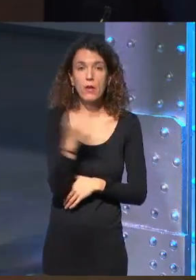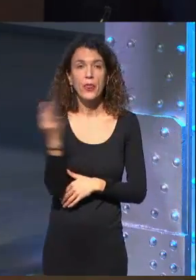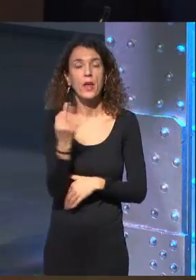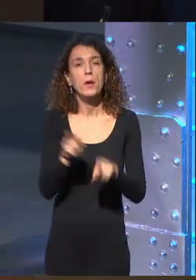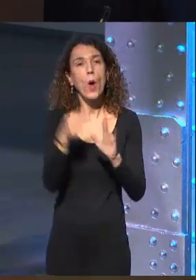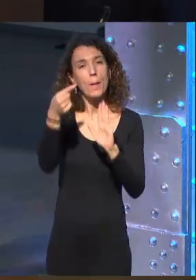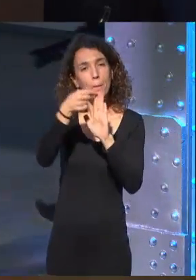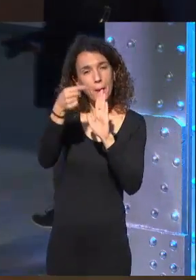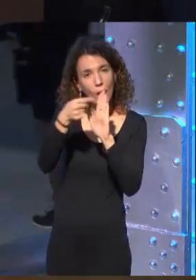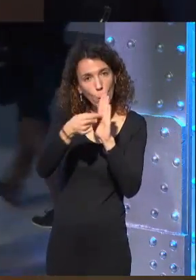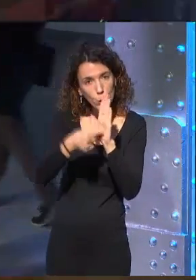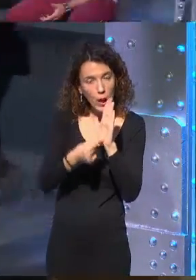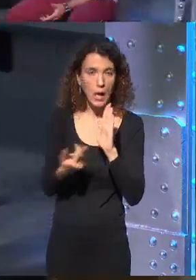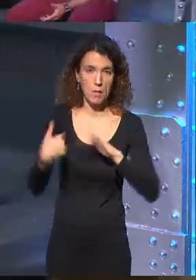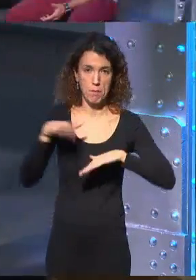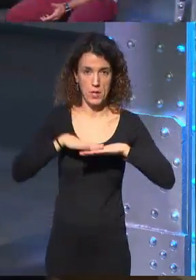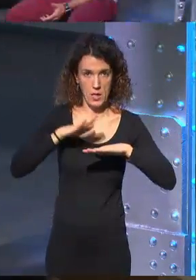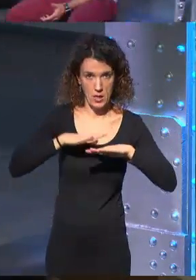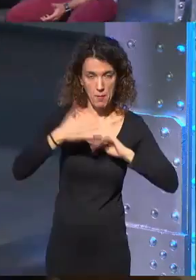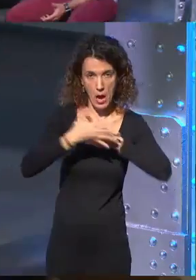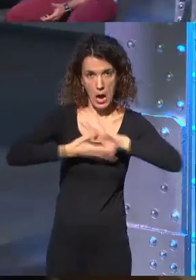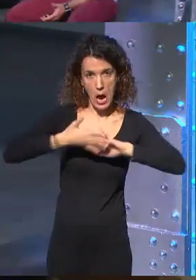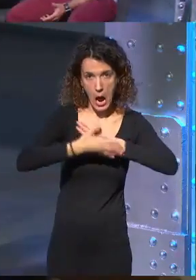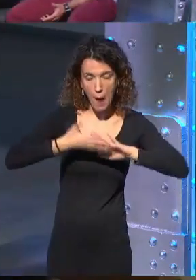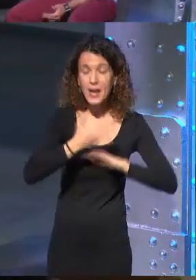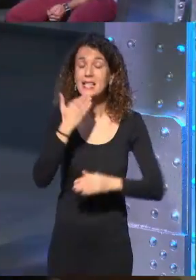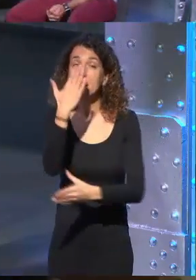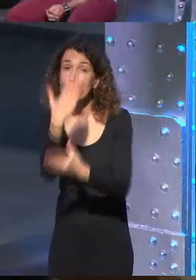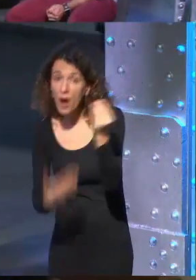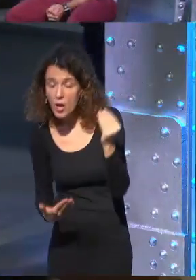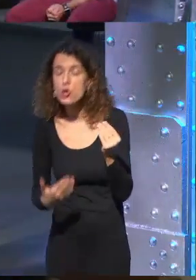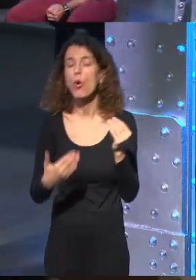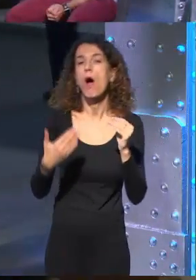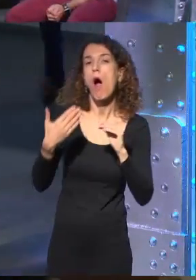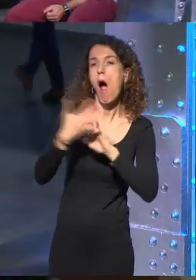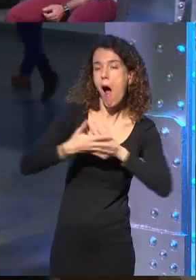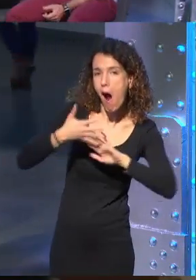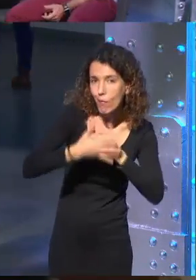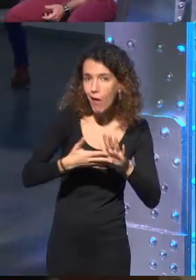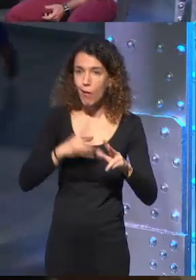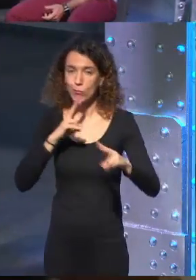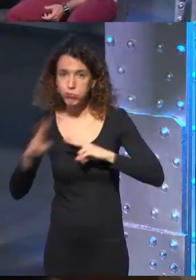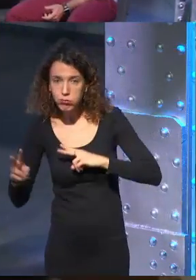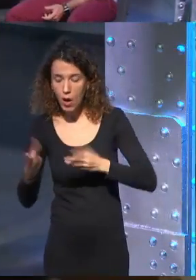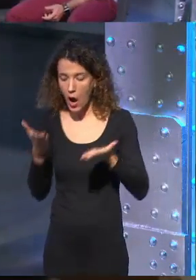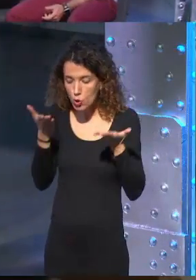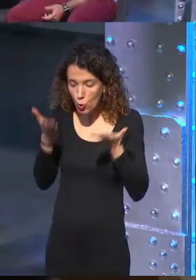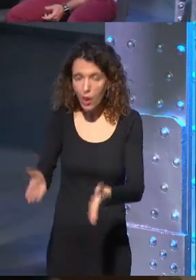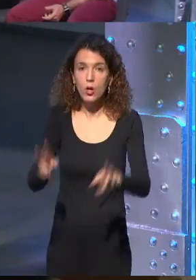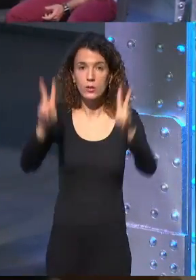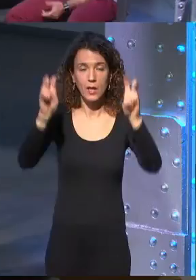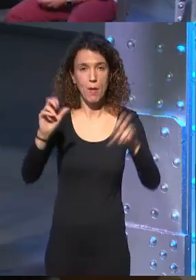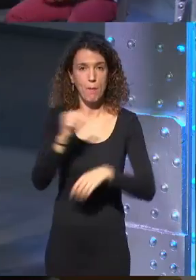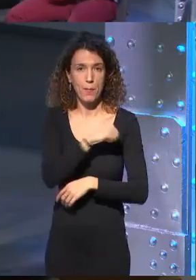that we can have as teachers. And they need to set some rules. They need